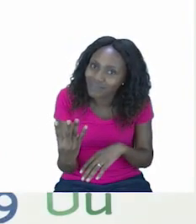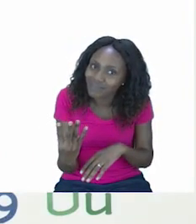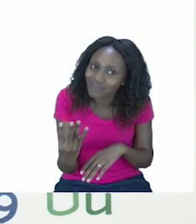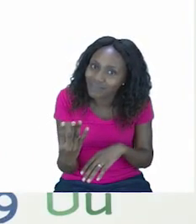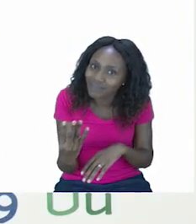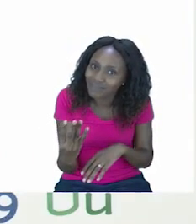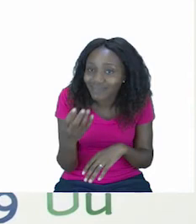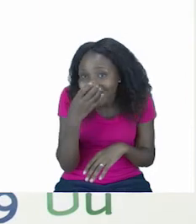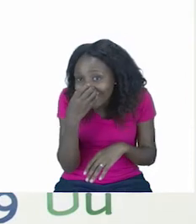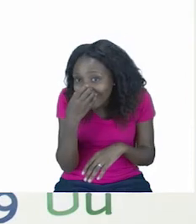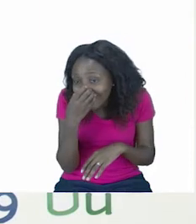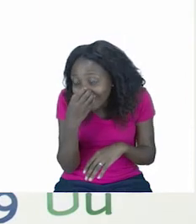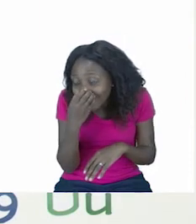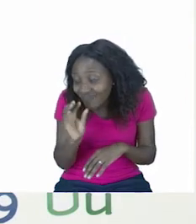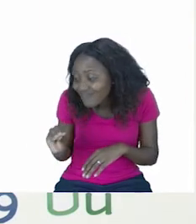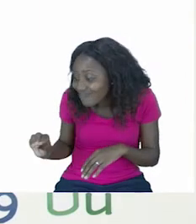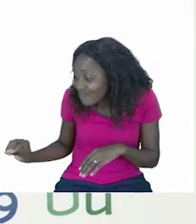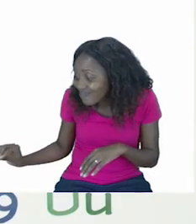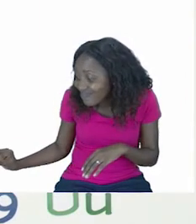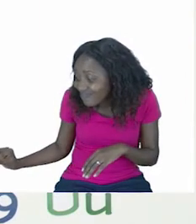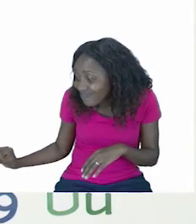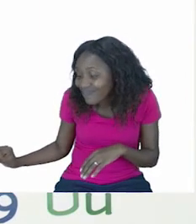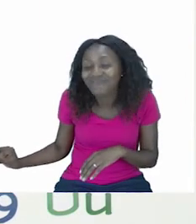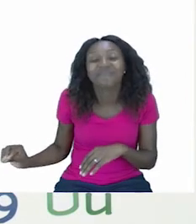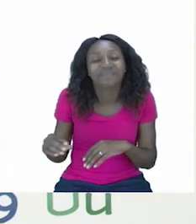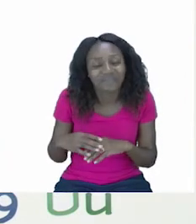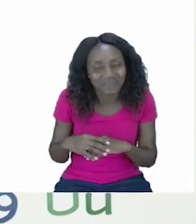Thursday. Good job.